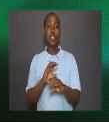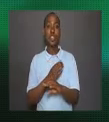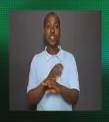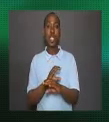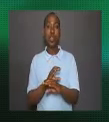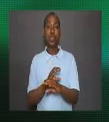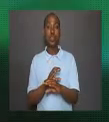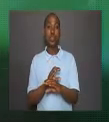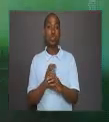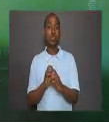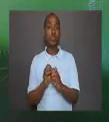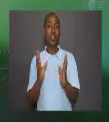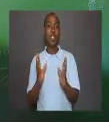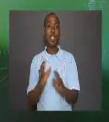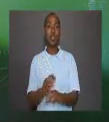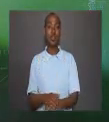eventually burst.